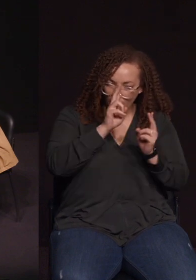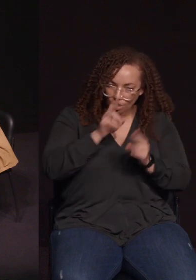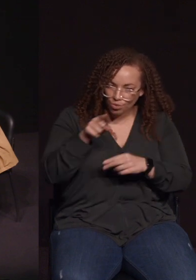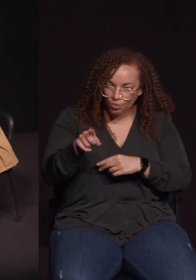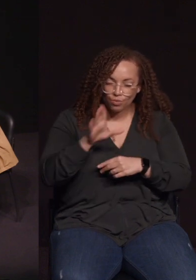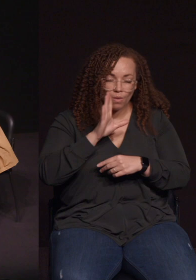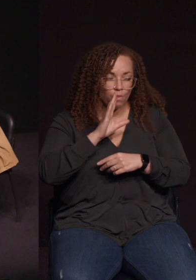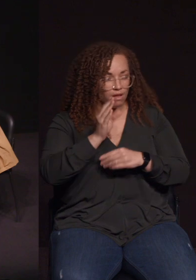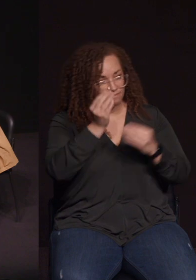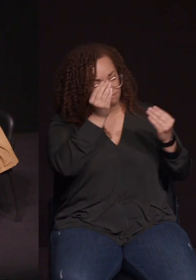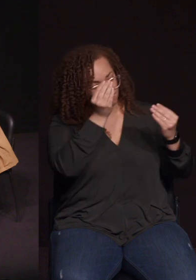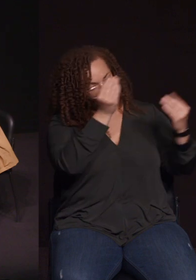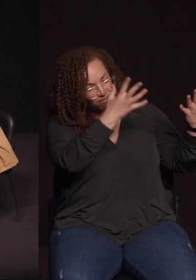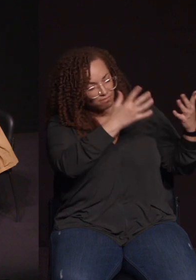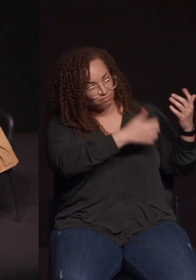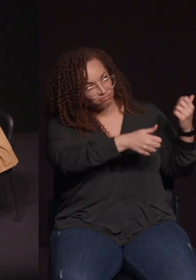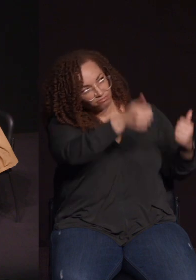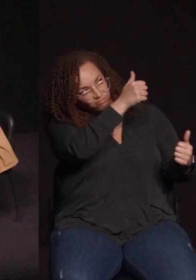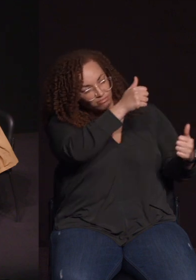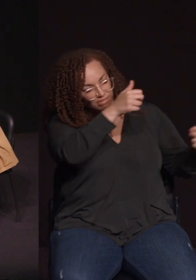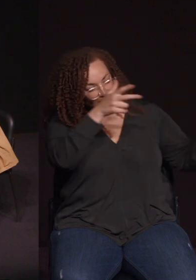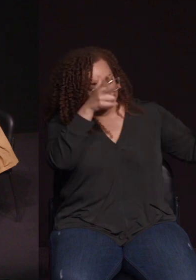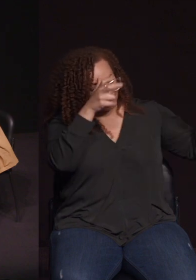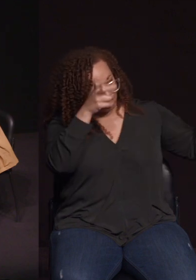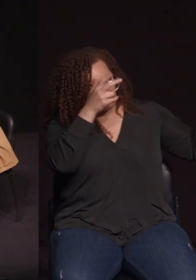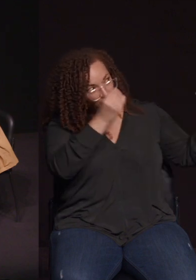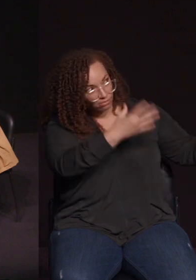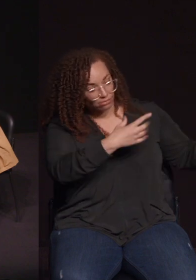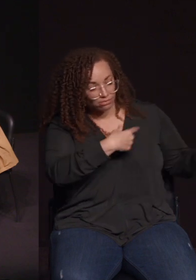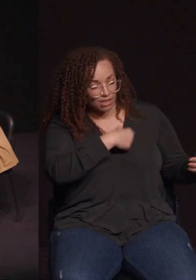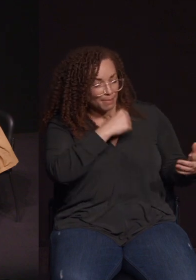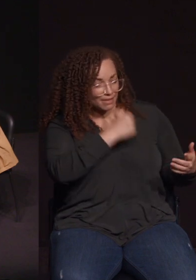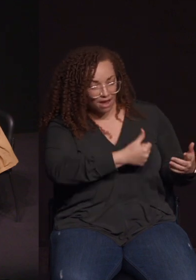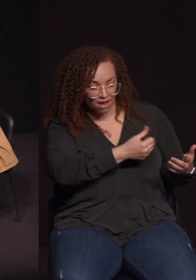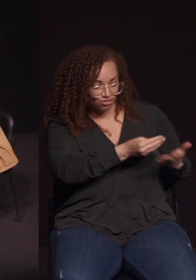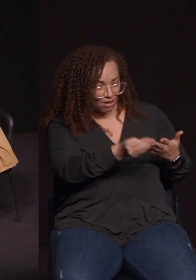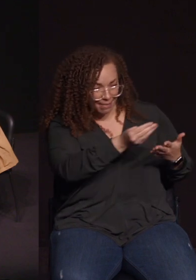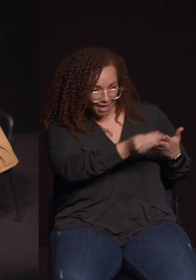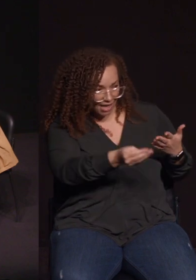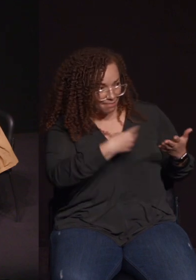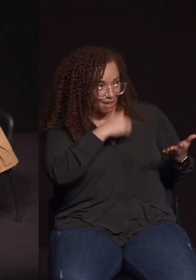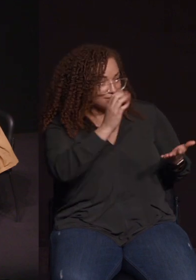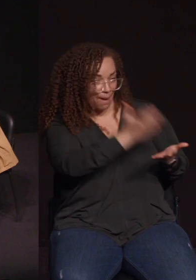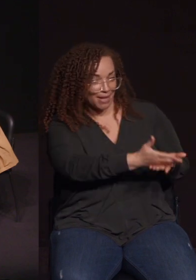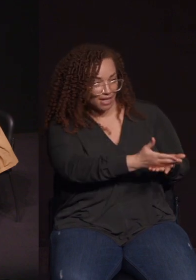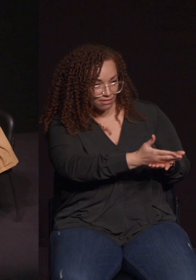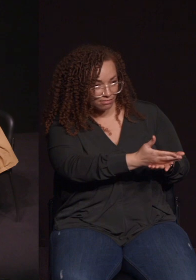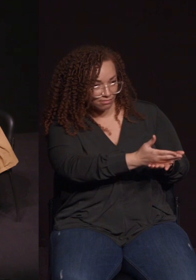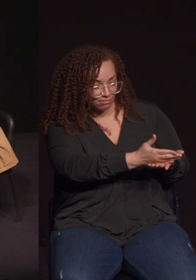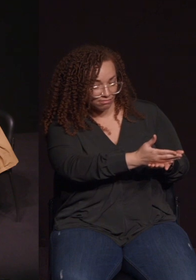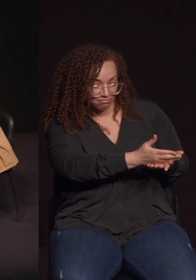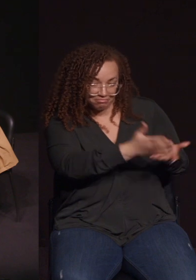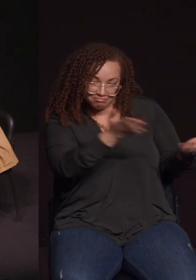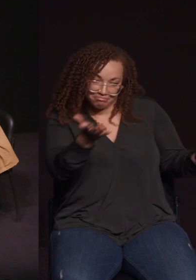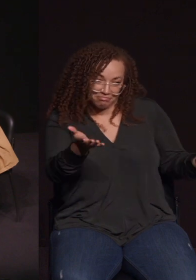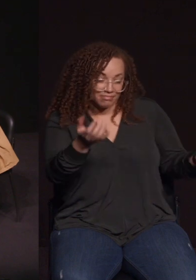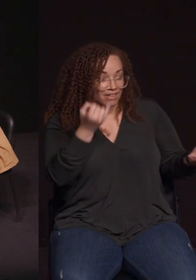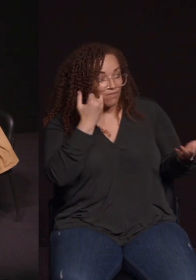know that I ain't stopping, and if they want their work, you know your daddy give them their work.